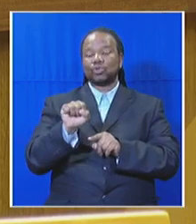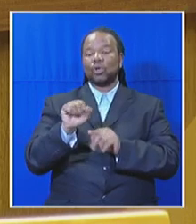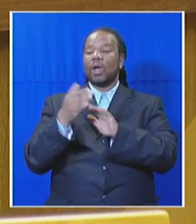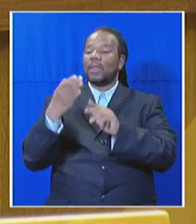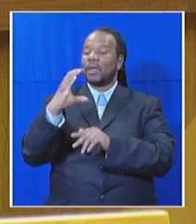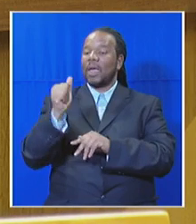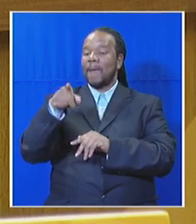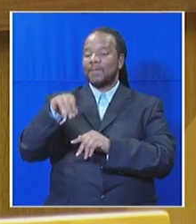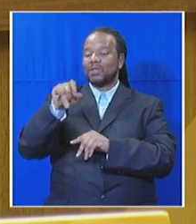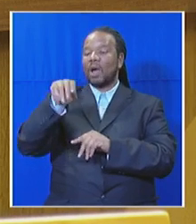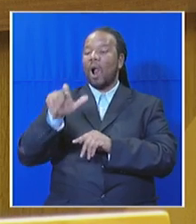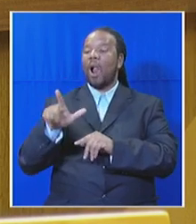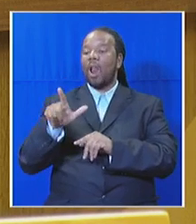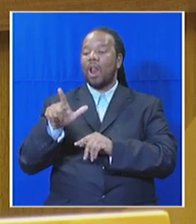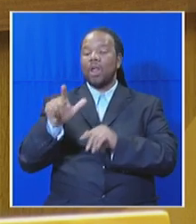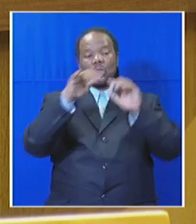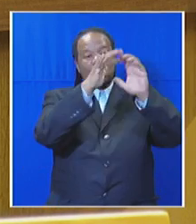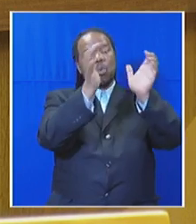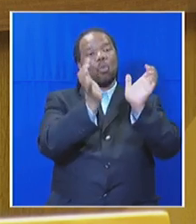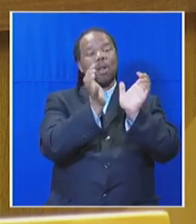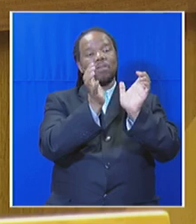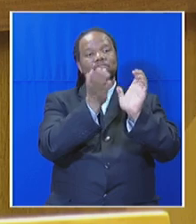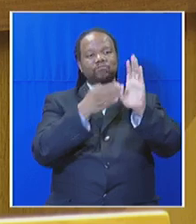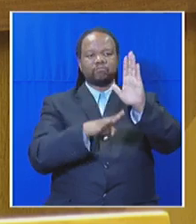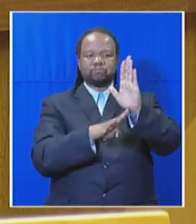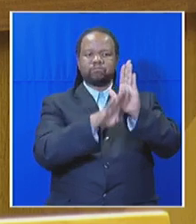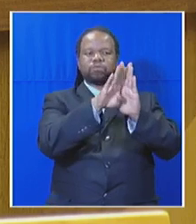has also increased significantly from